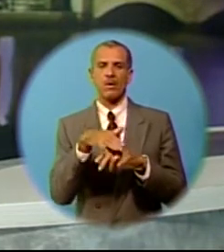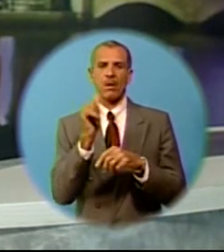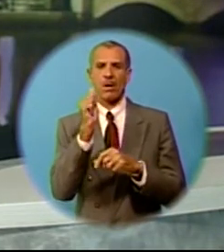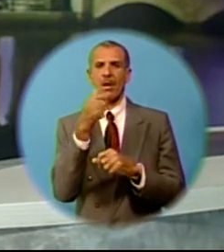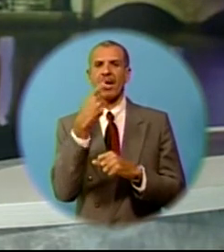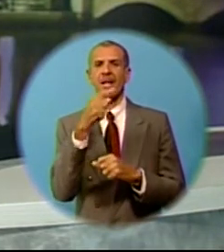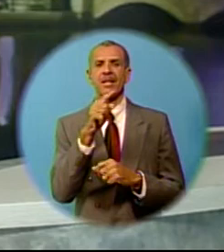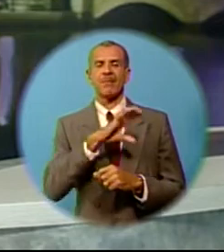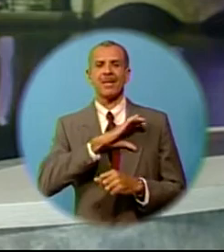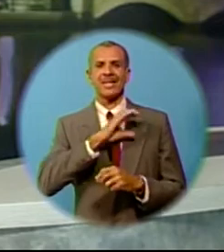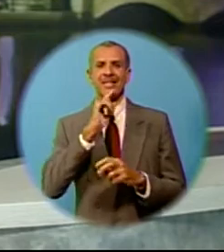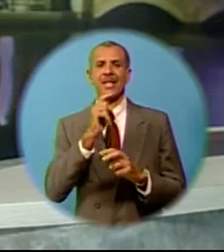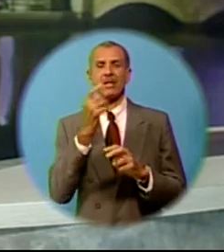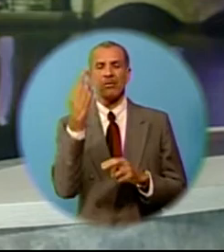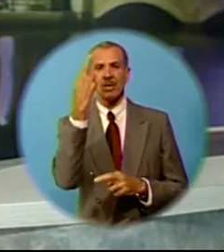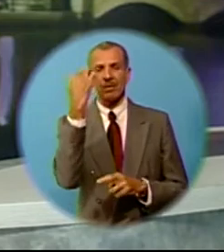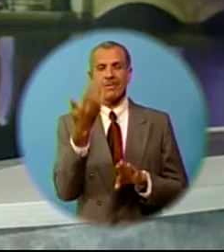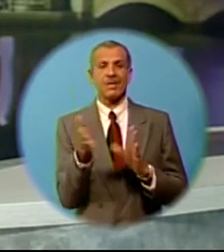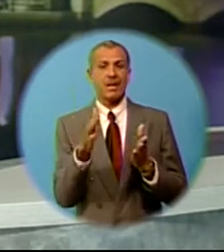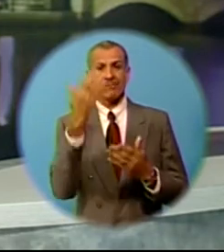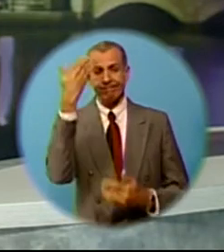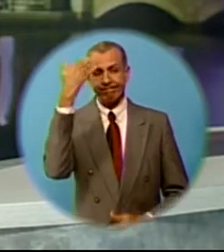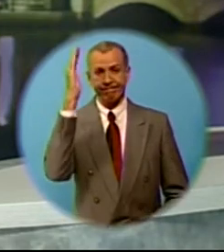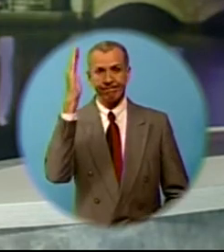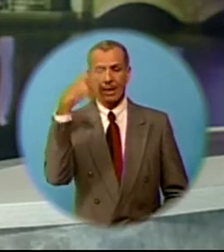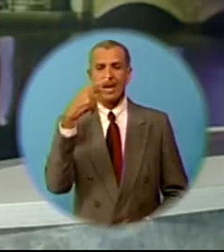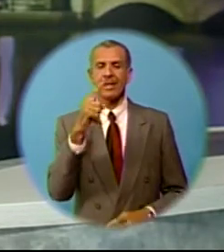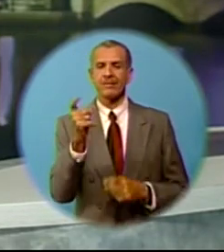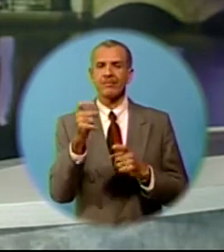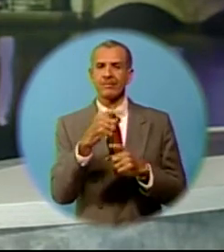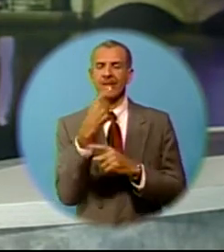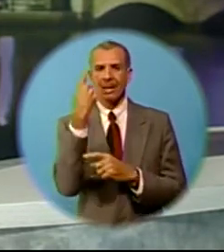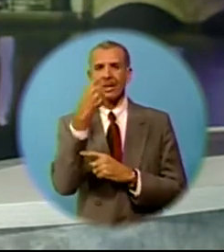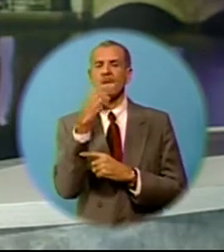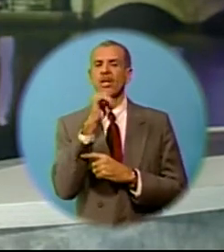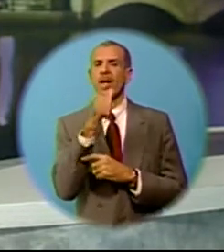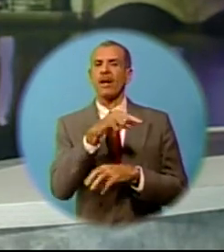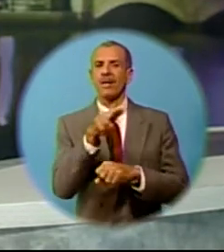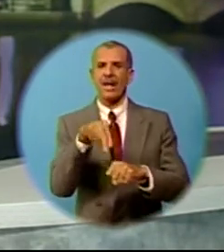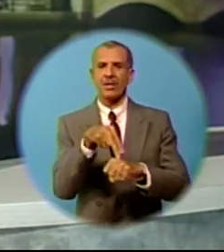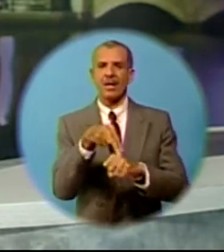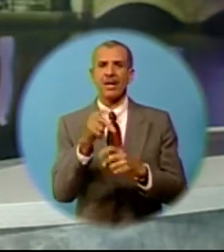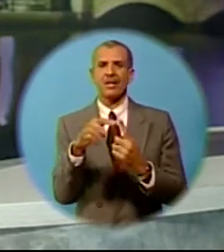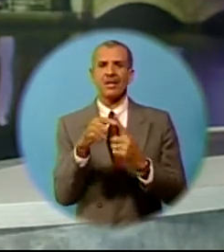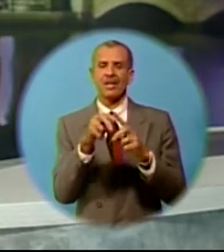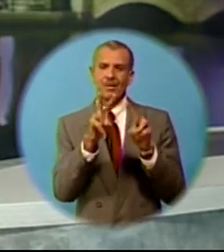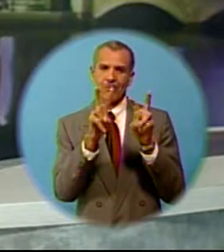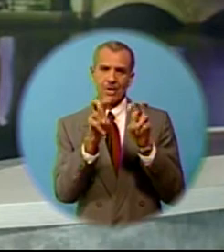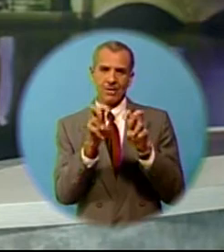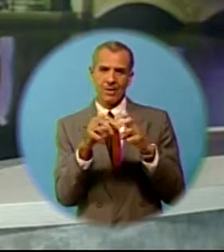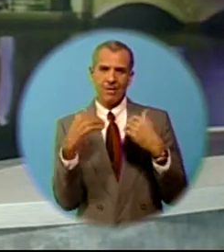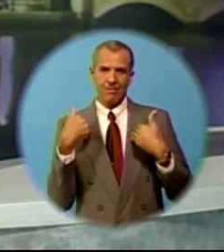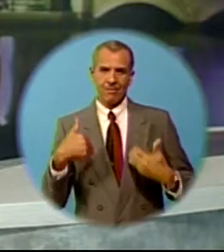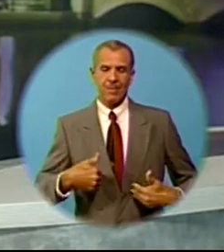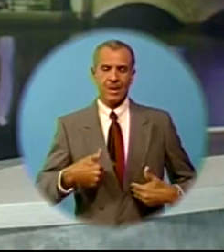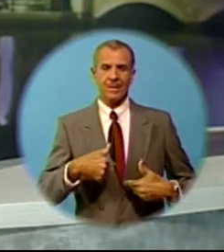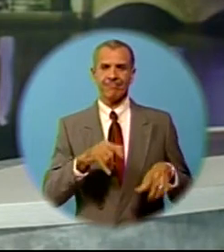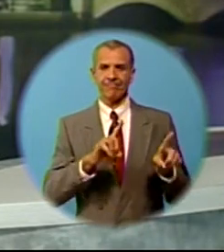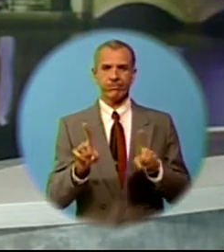say the cause of death is unknown and is being treated as unnatural until a post-mortem is conducted.